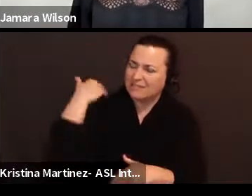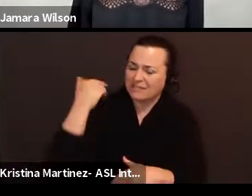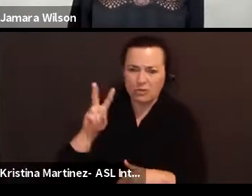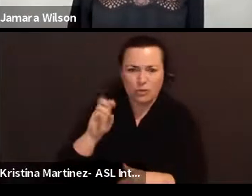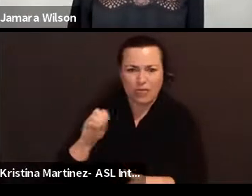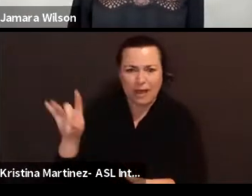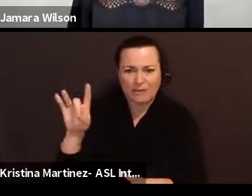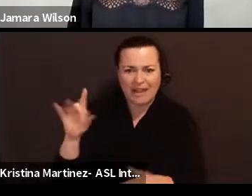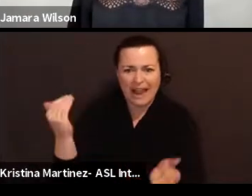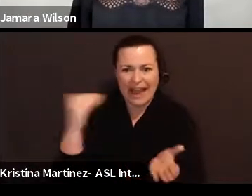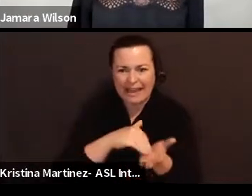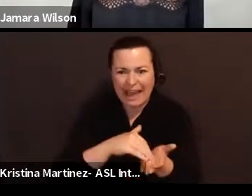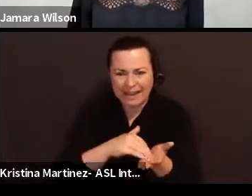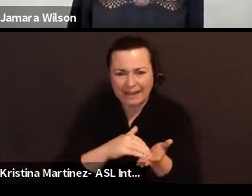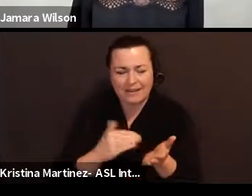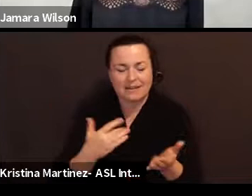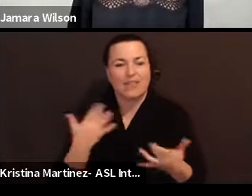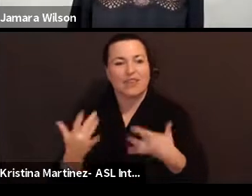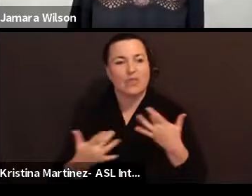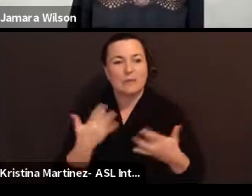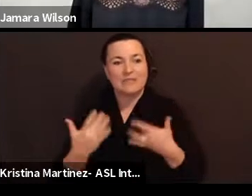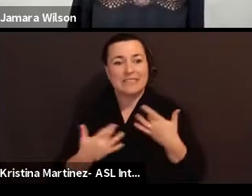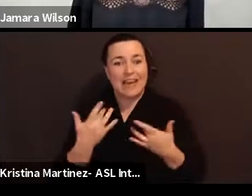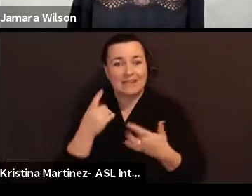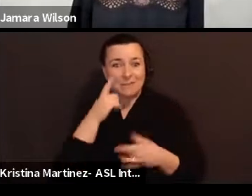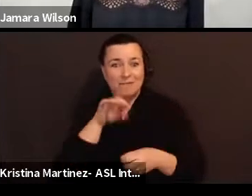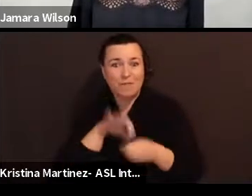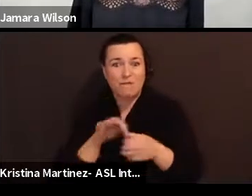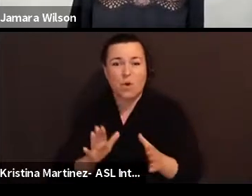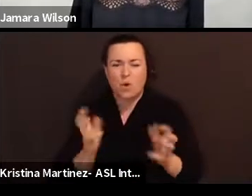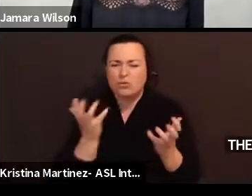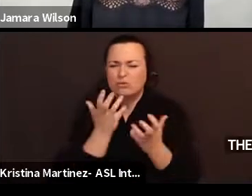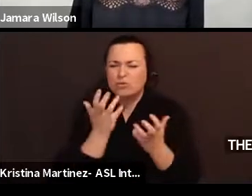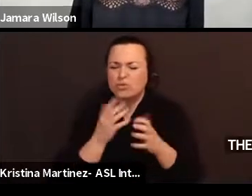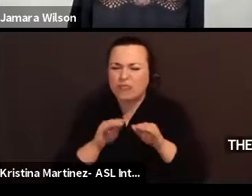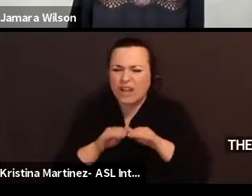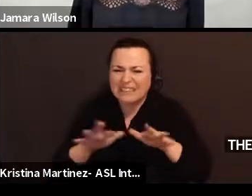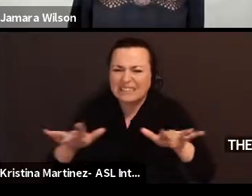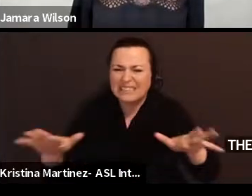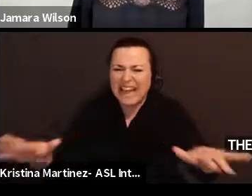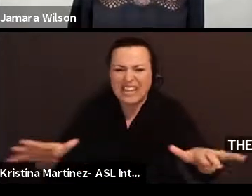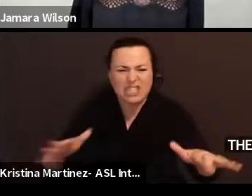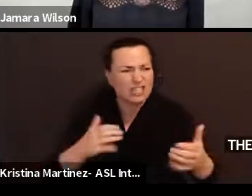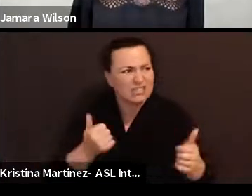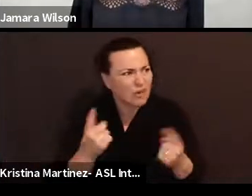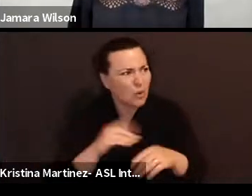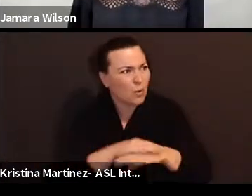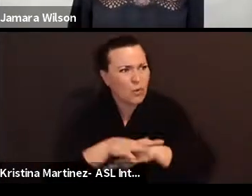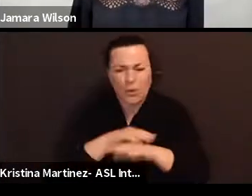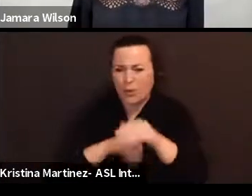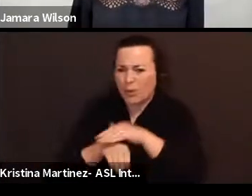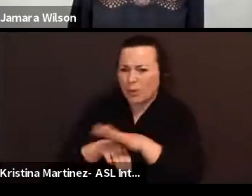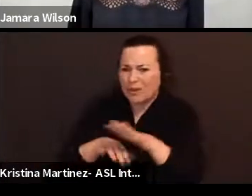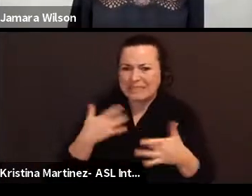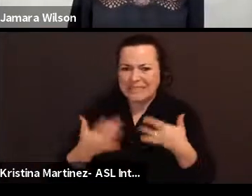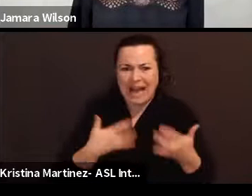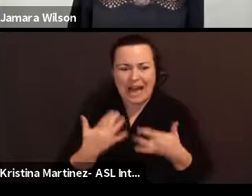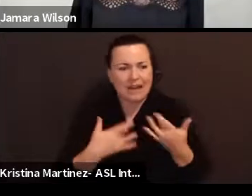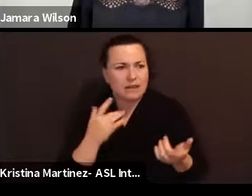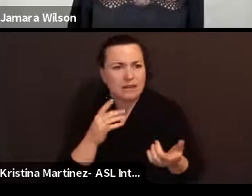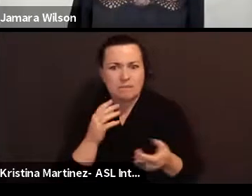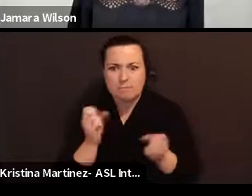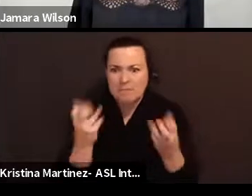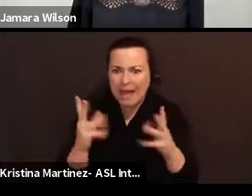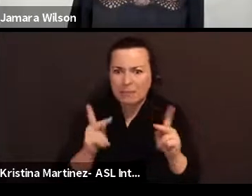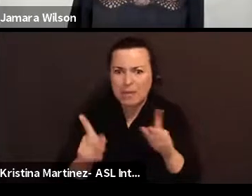part of voters is absolutely contagious. Turnout is strong. Voters are enthusiastic. People feel